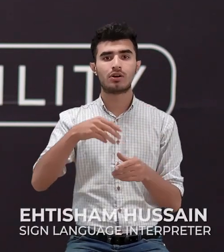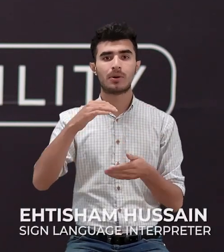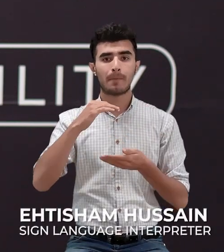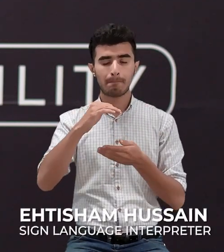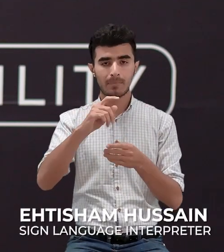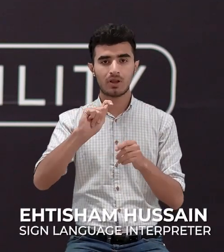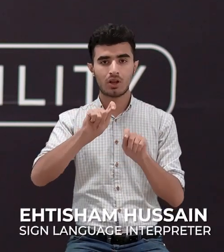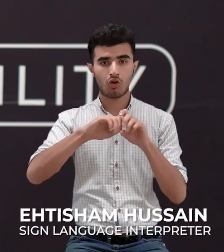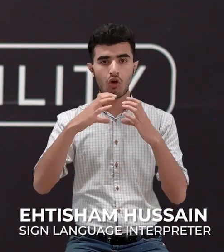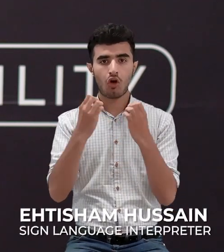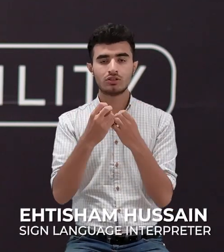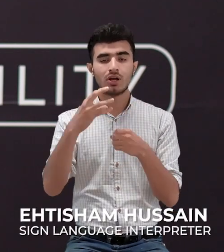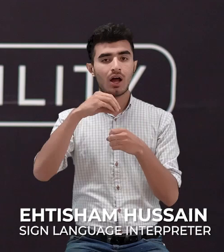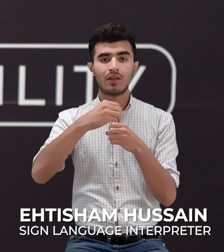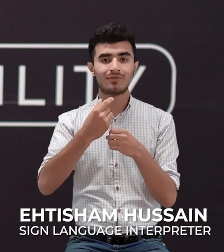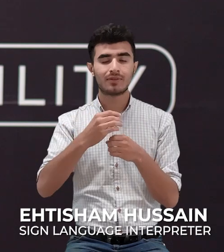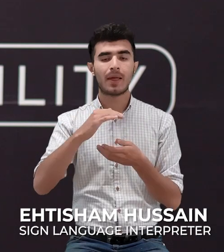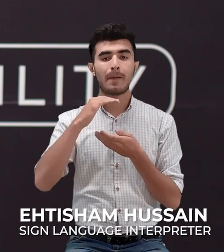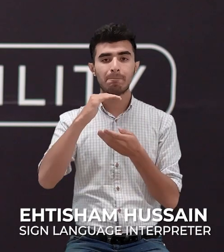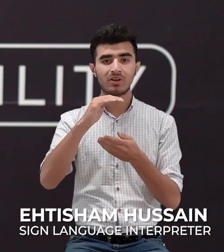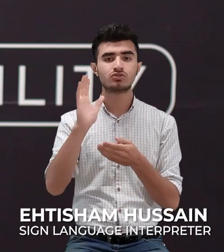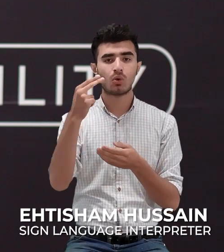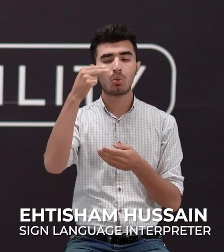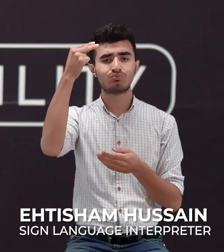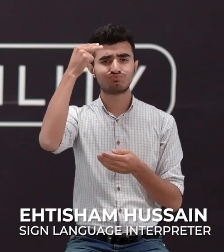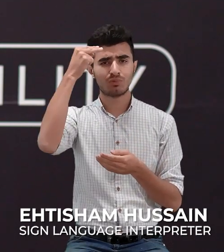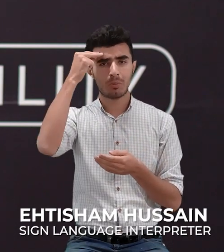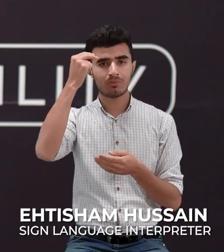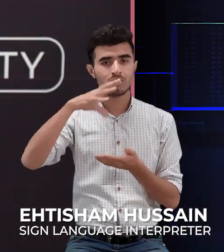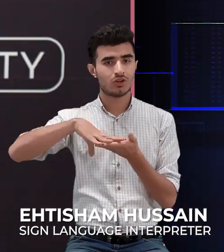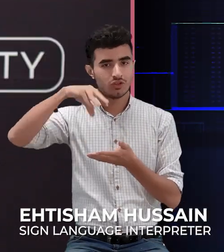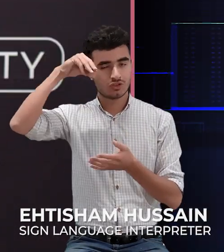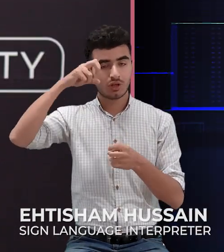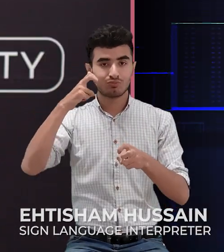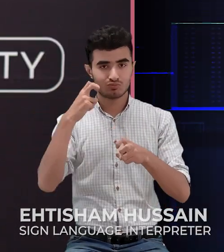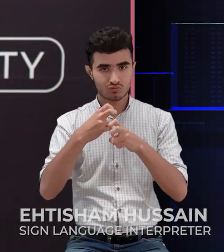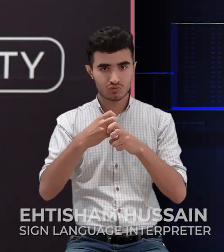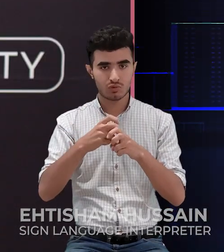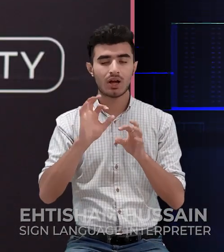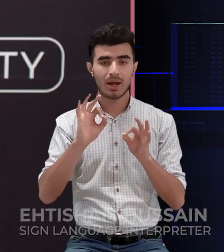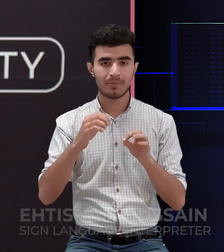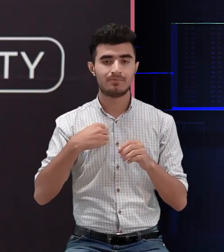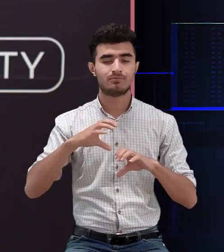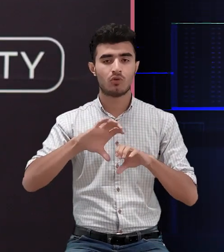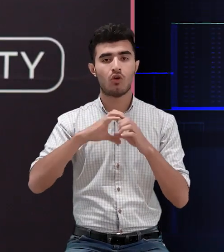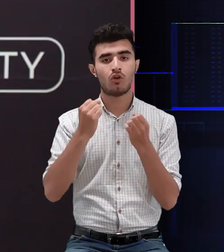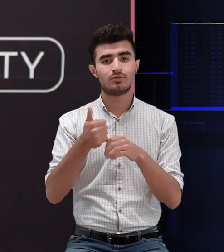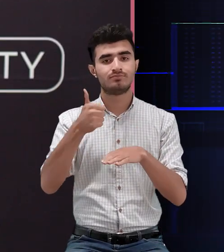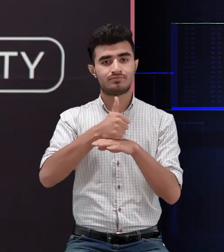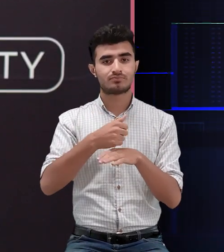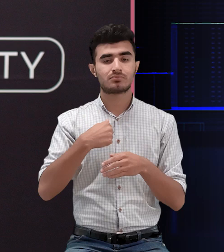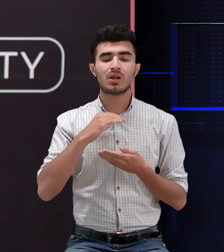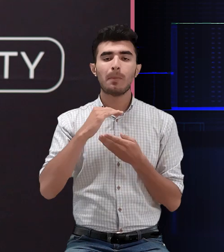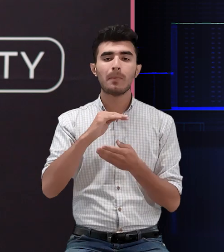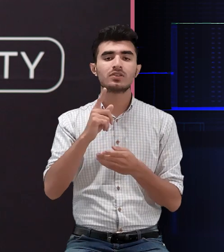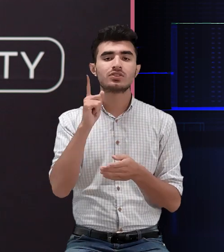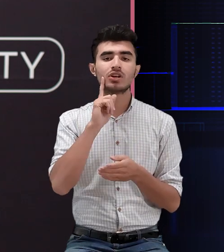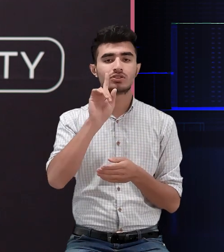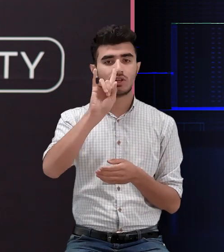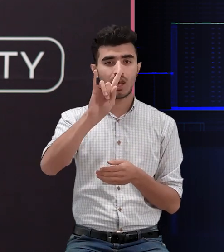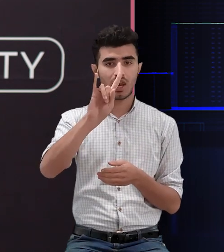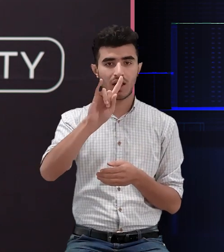what autism is and why I ventured into this journey. So my son Firoz, who's 11 now, is